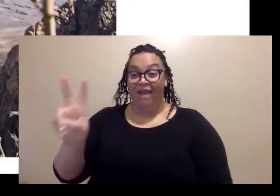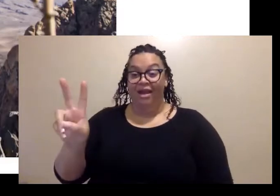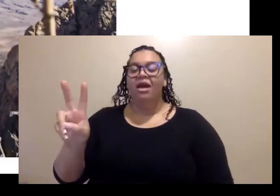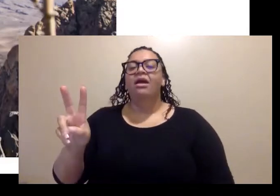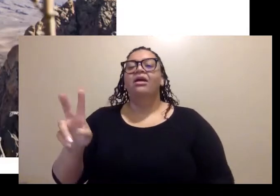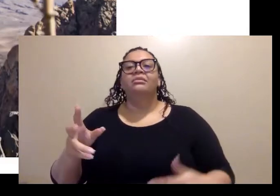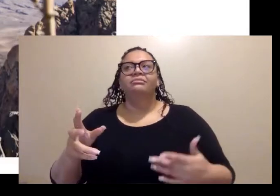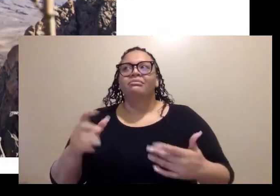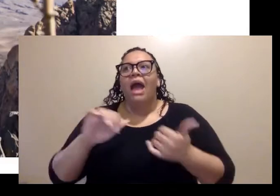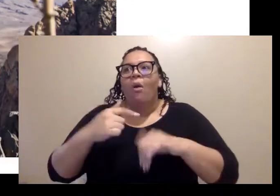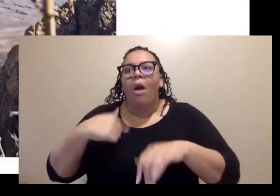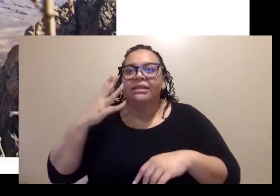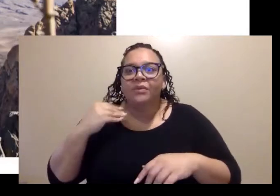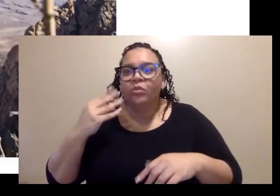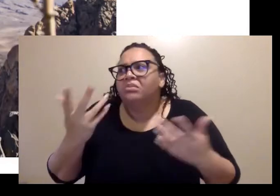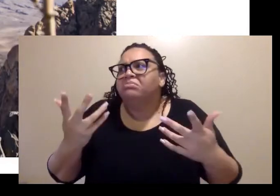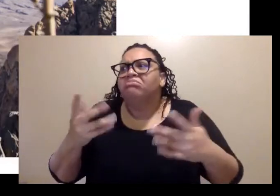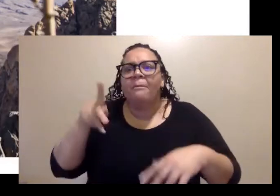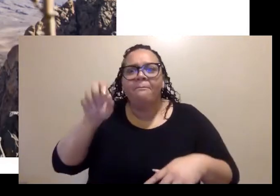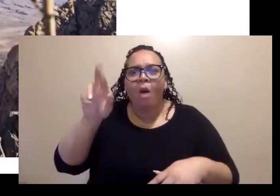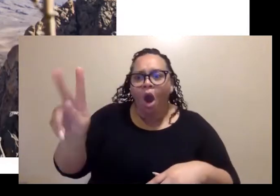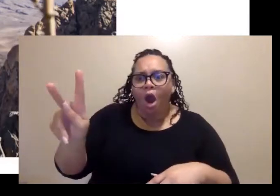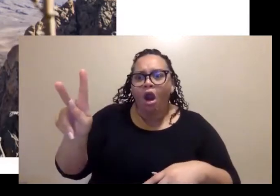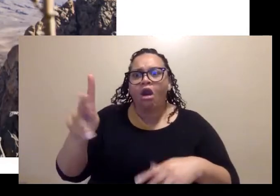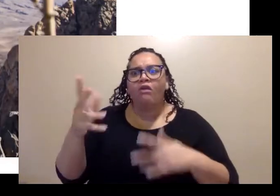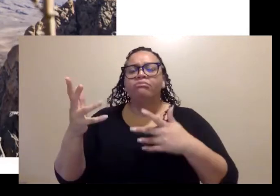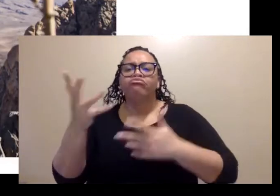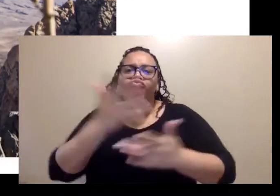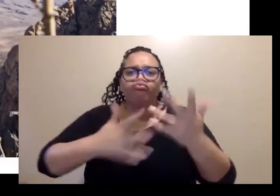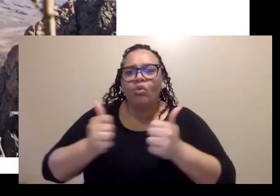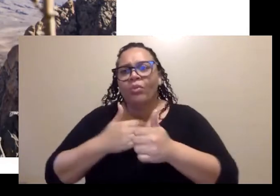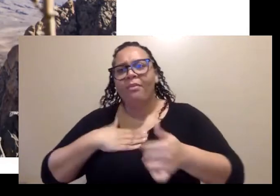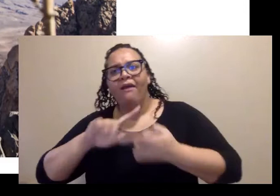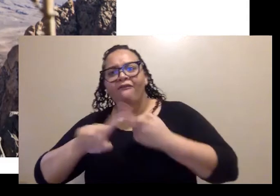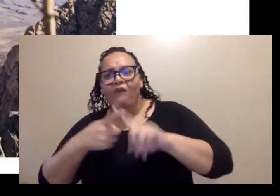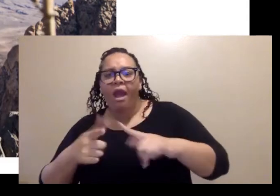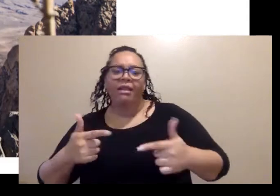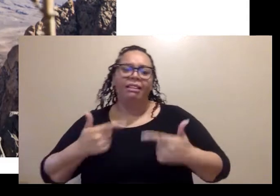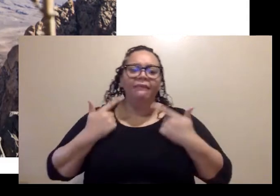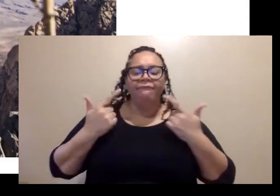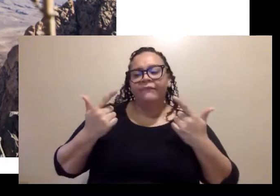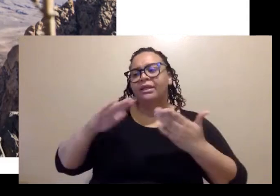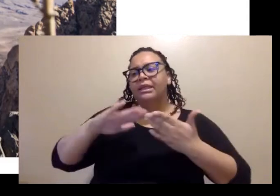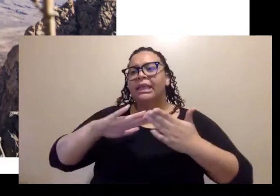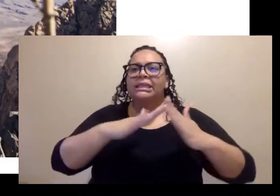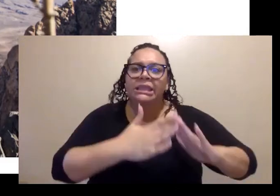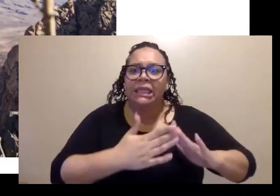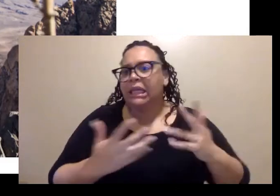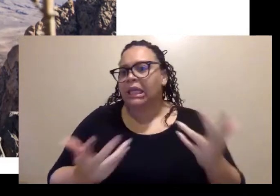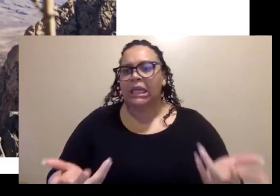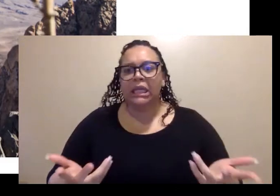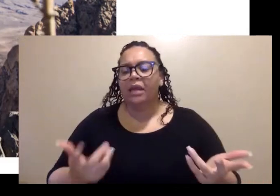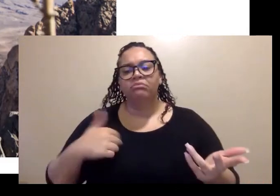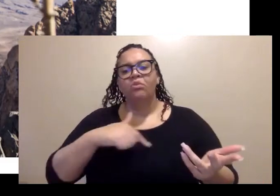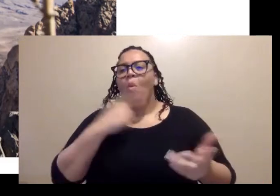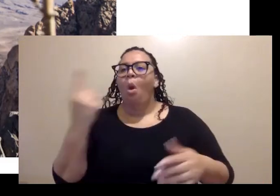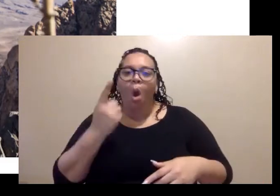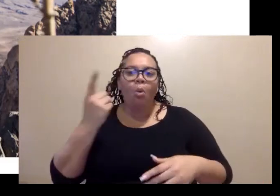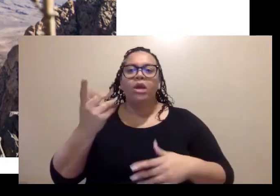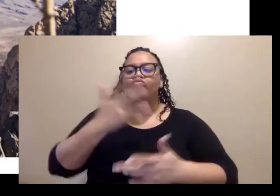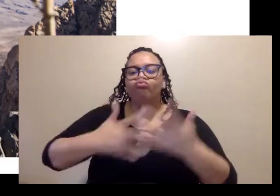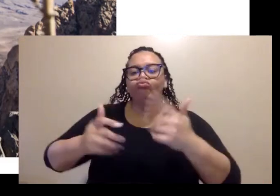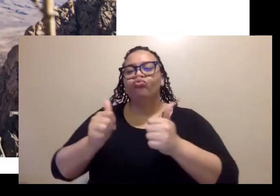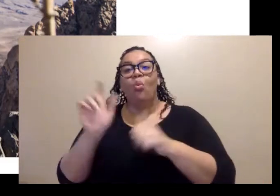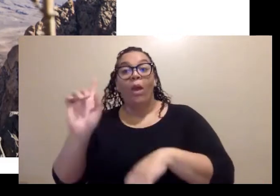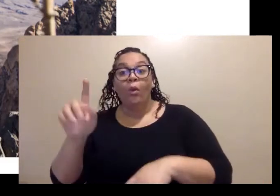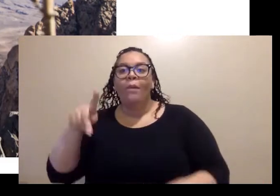at the park, hanging out with my friends, city living, right? Living in the city, We always hung out at the park.